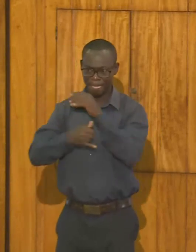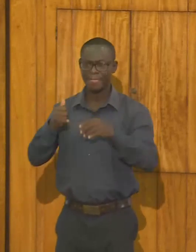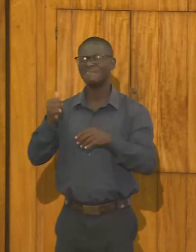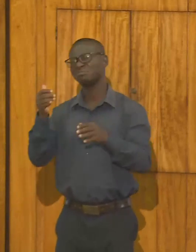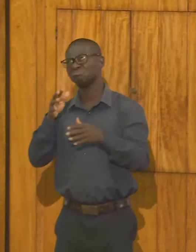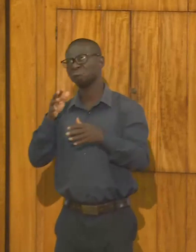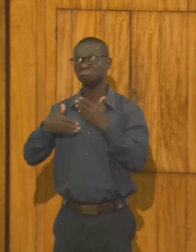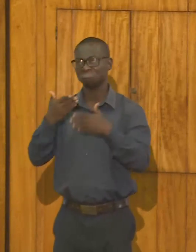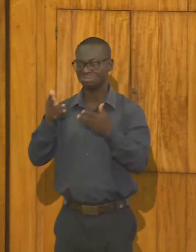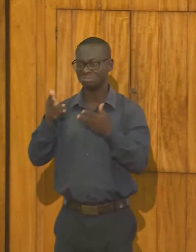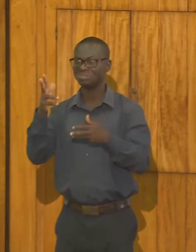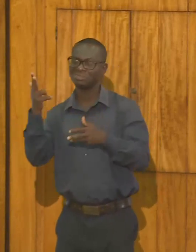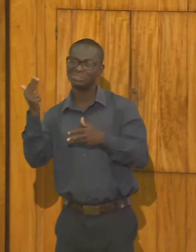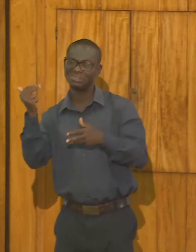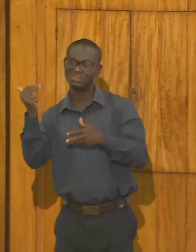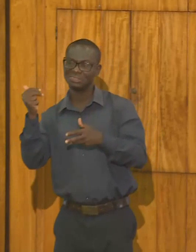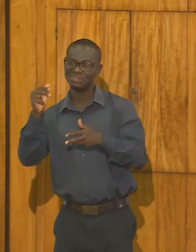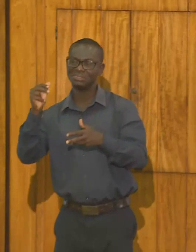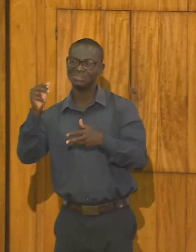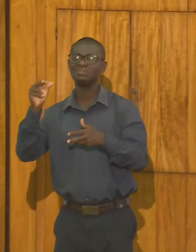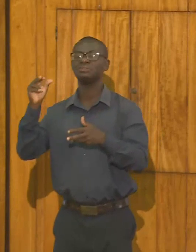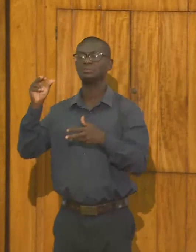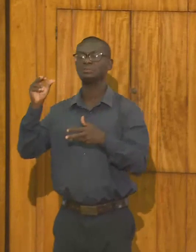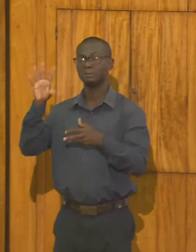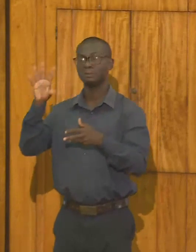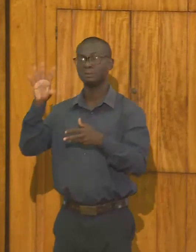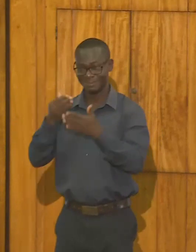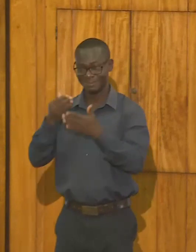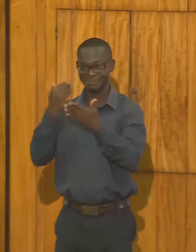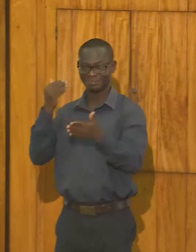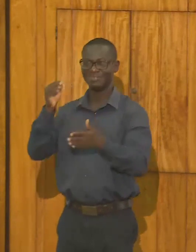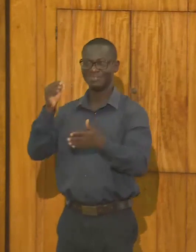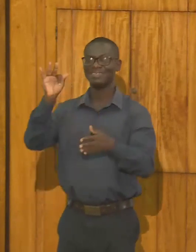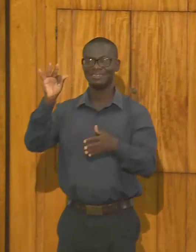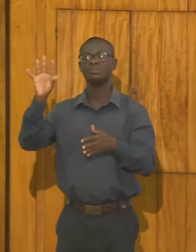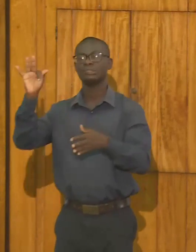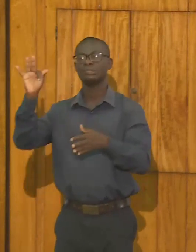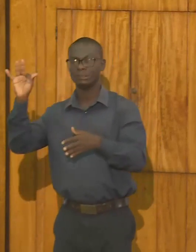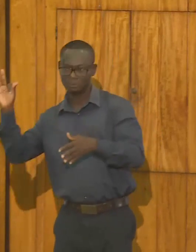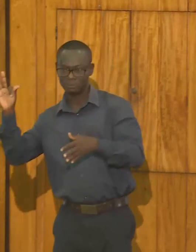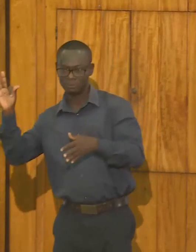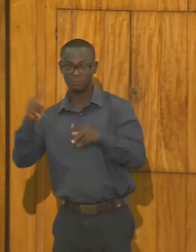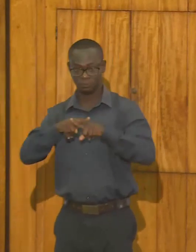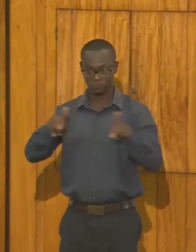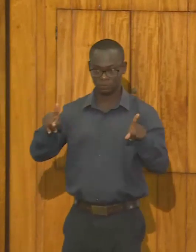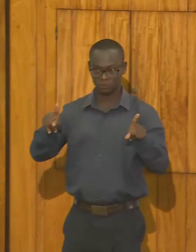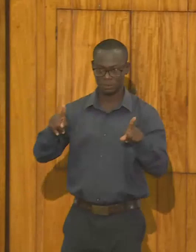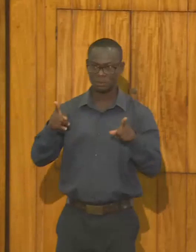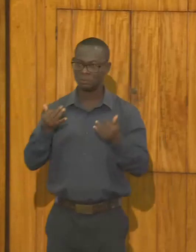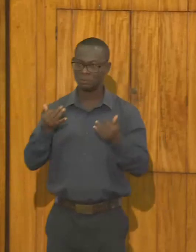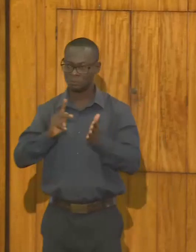30%. That is before 1999. Of course, with now the intense